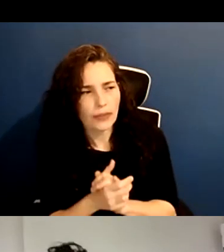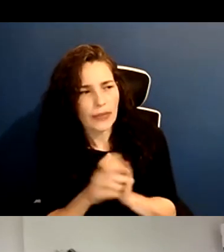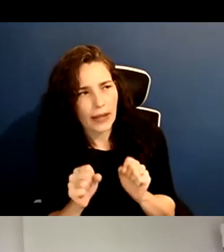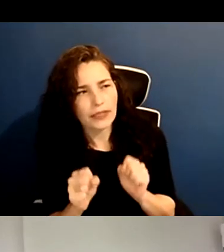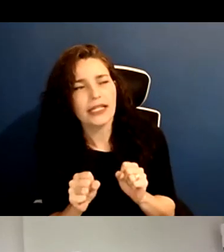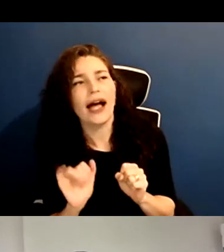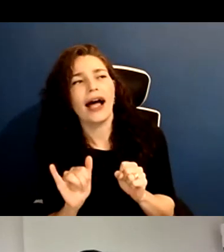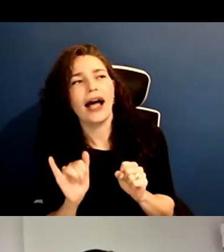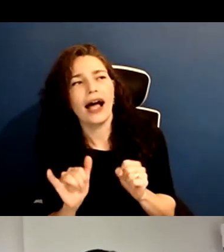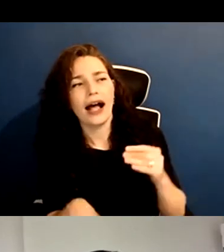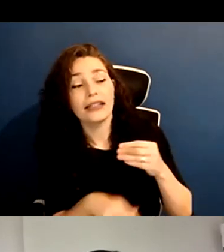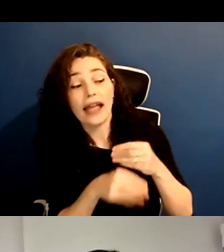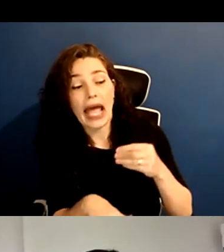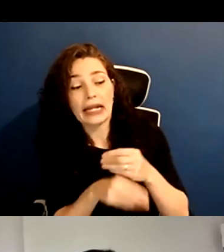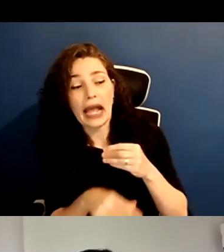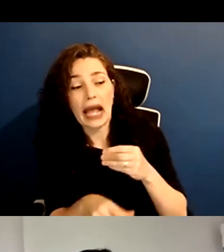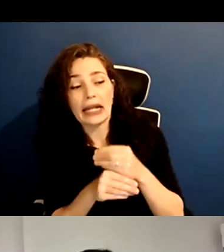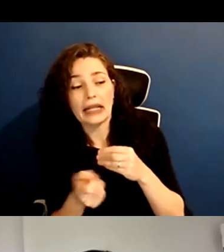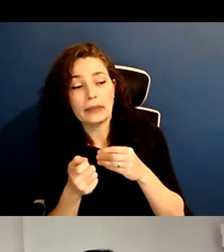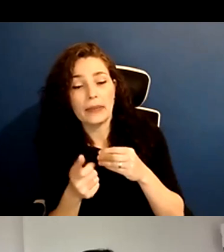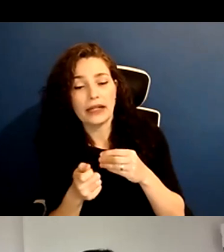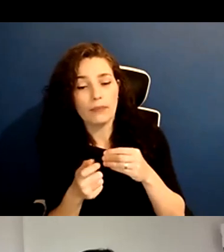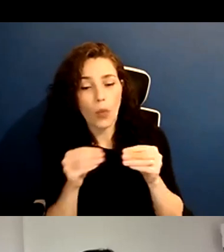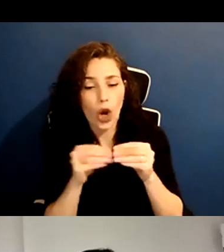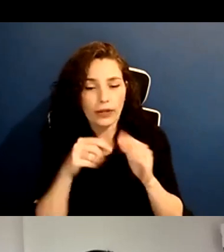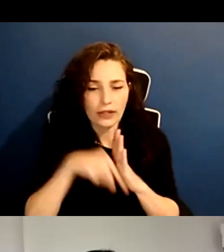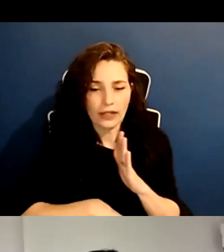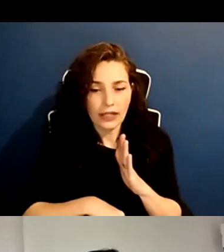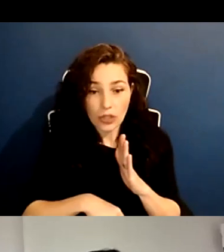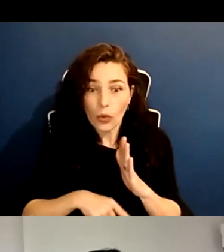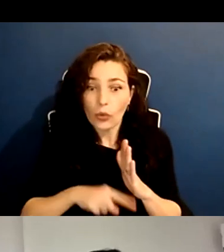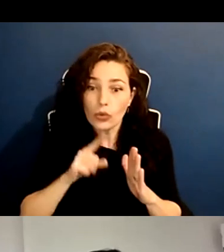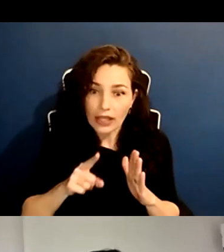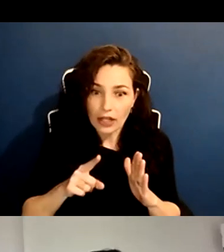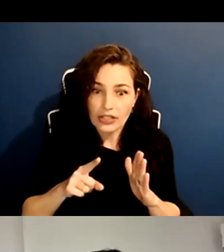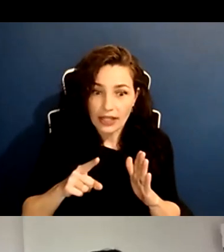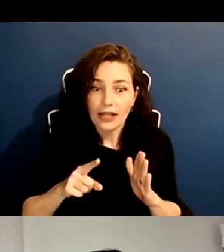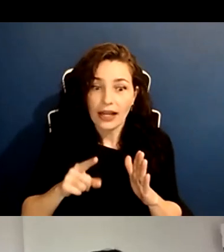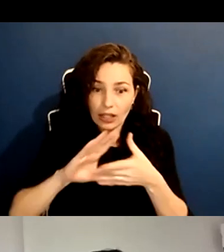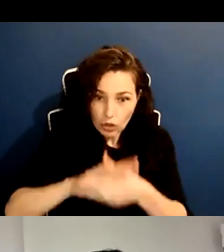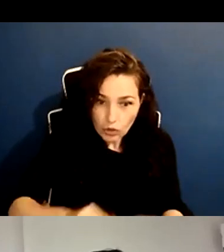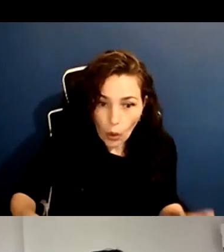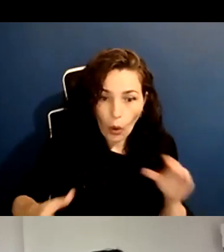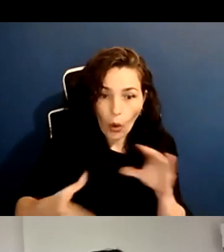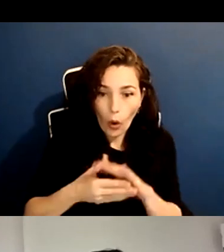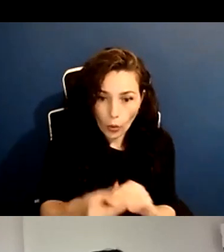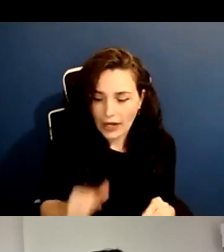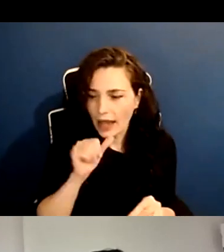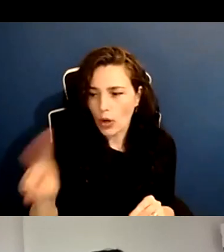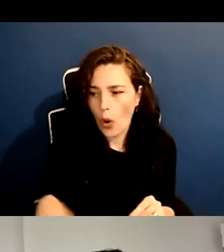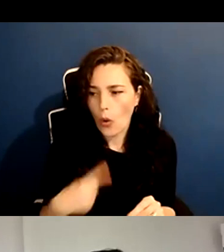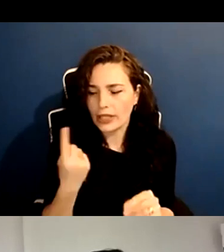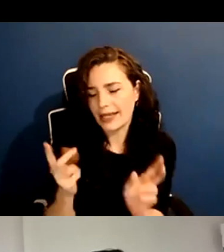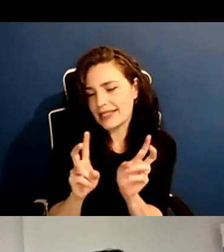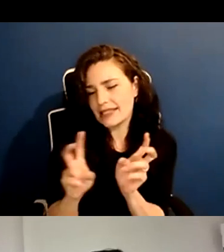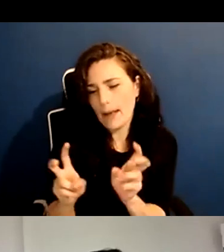story versus a topic. Which is something that we often see as filmmakers get so focused on